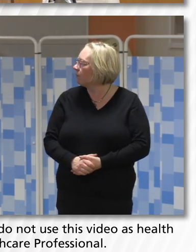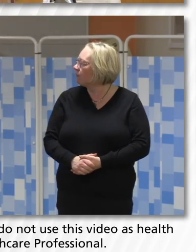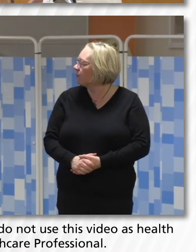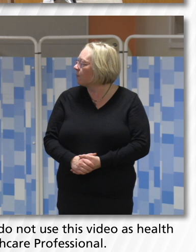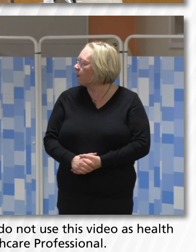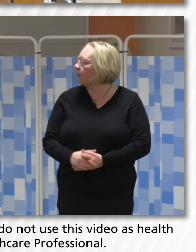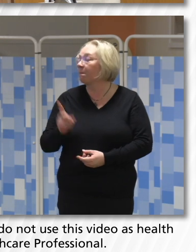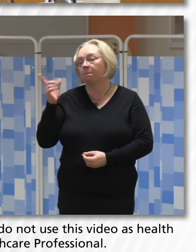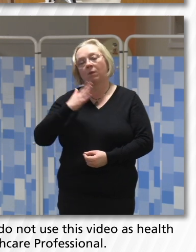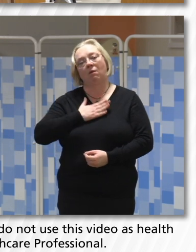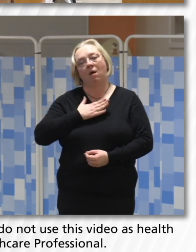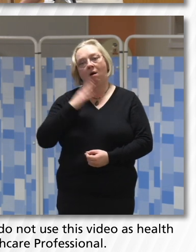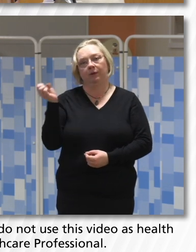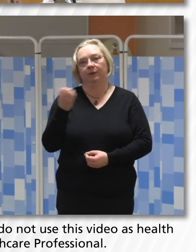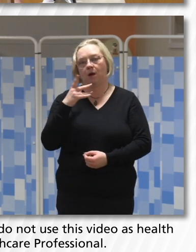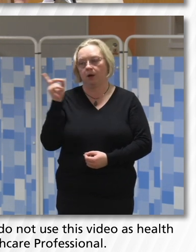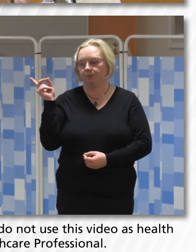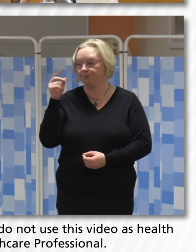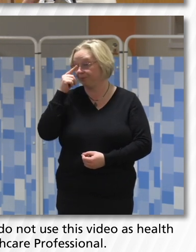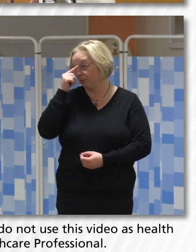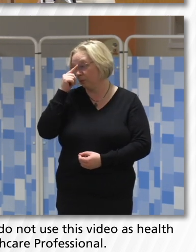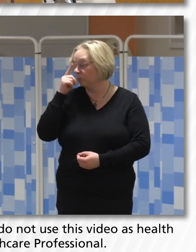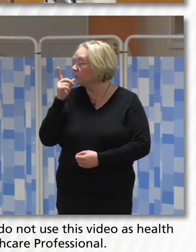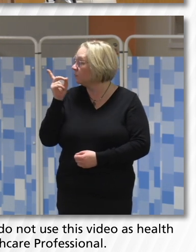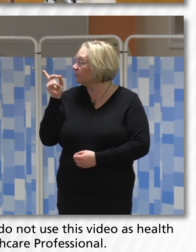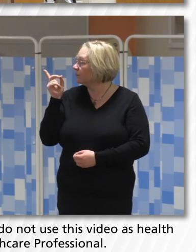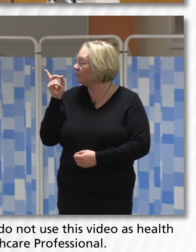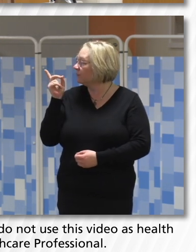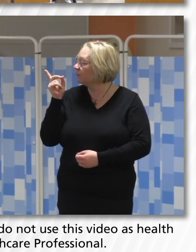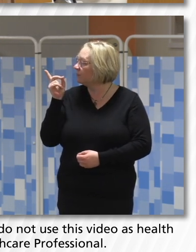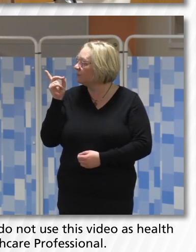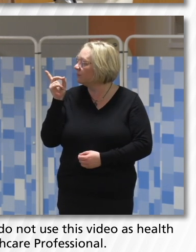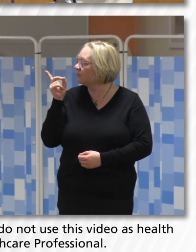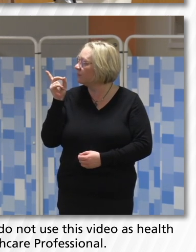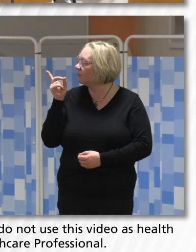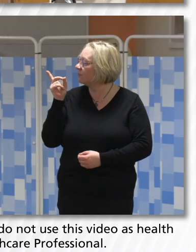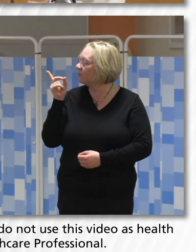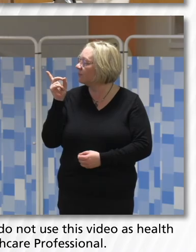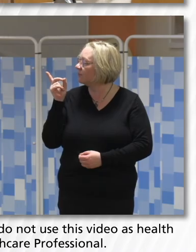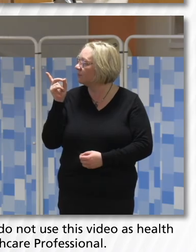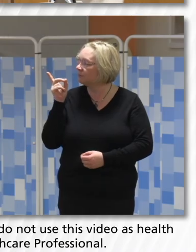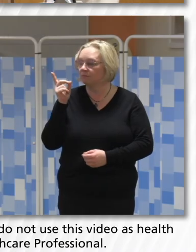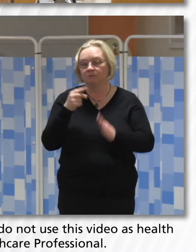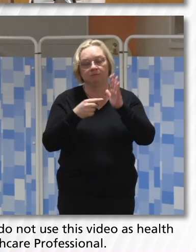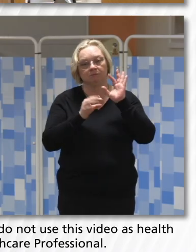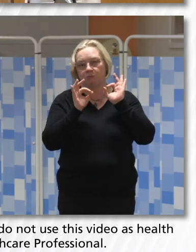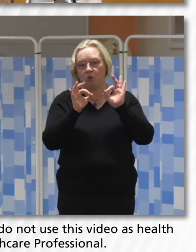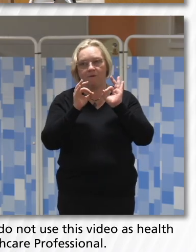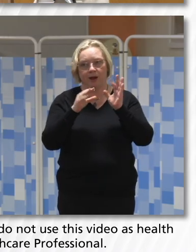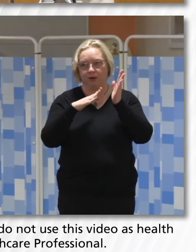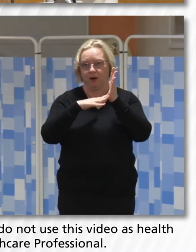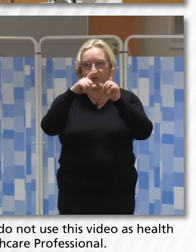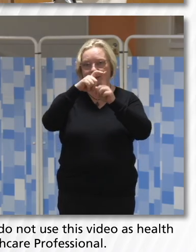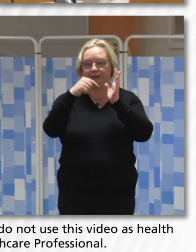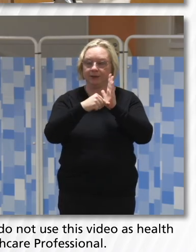So I quite like this slide. It's an ideal MDT, and again, it shows you